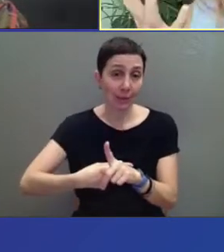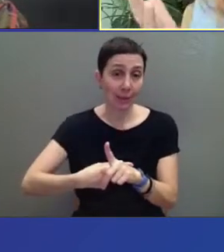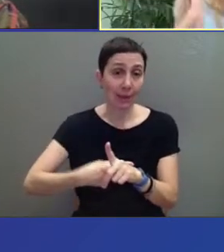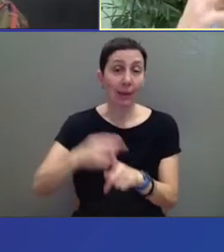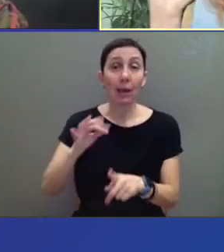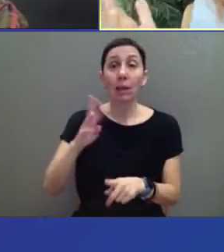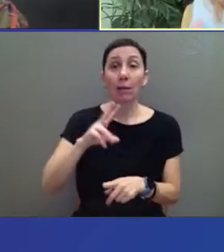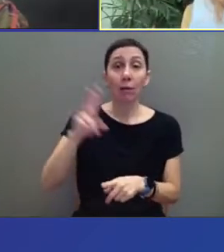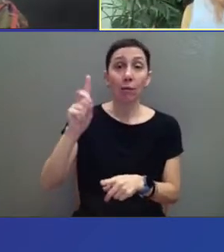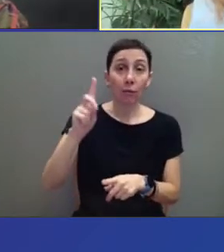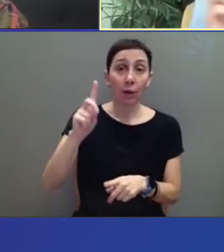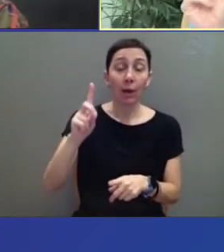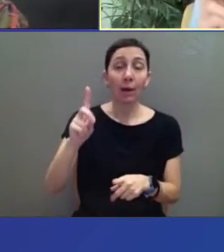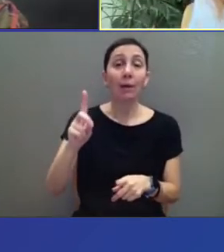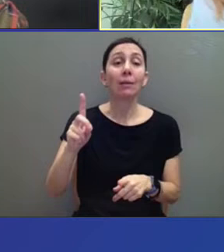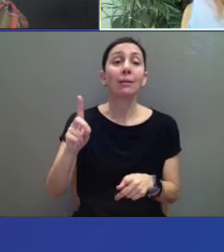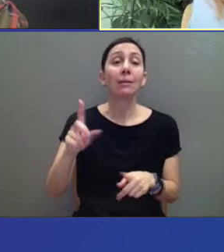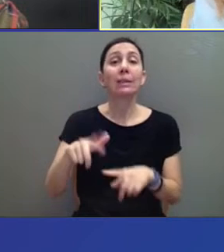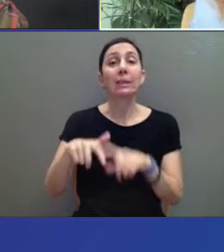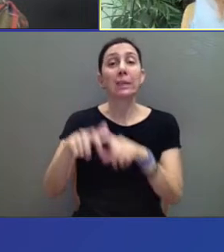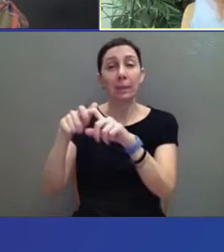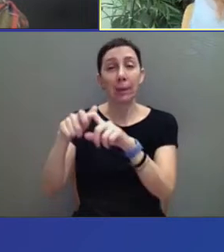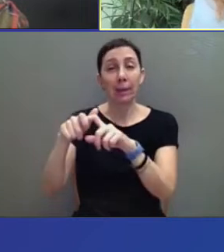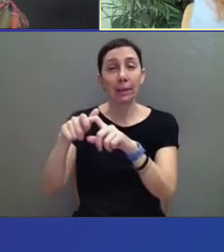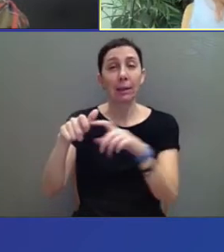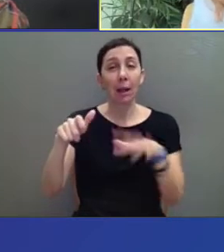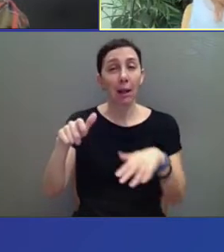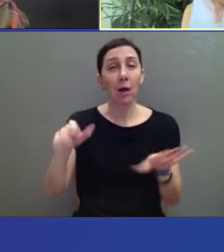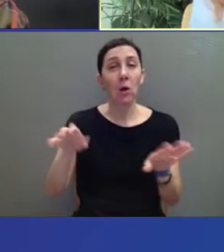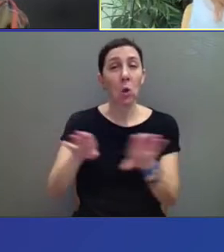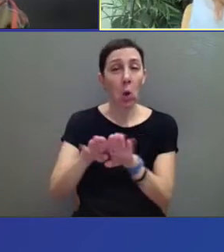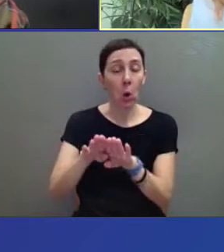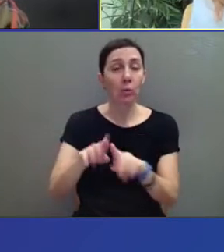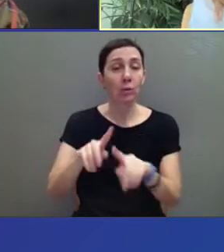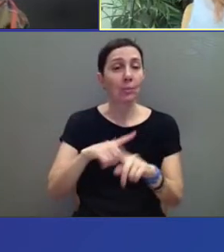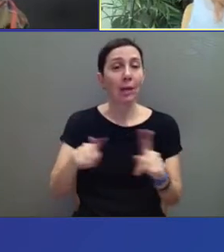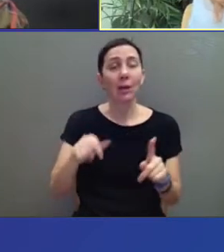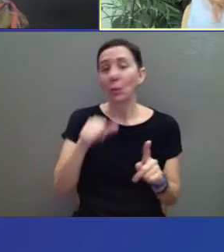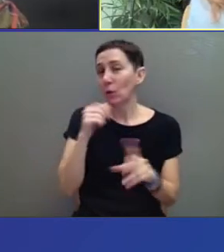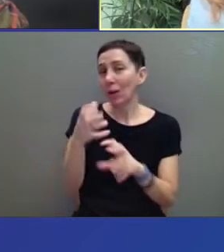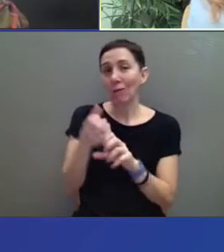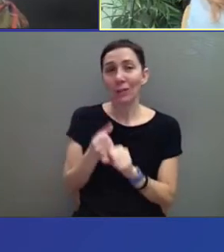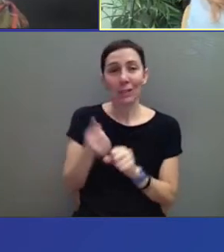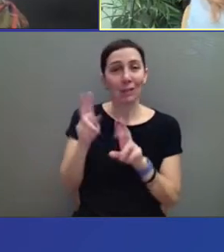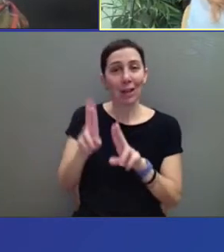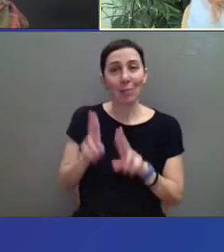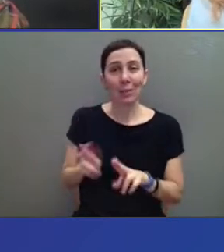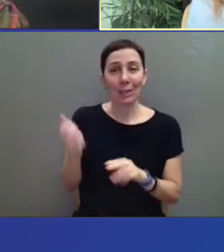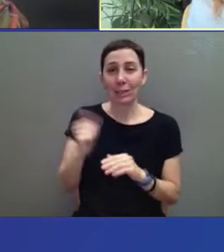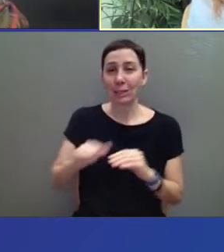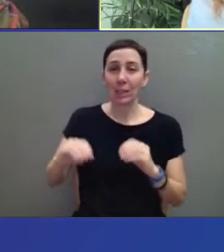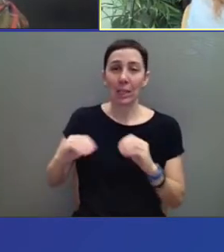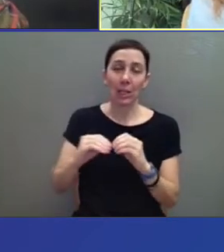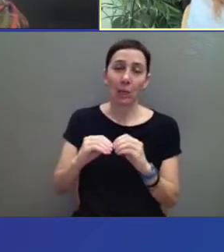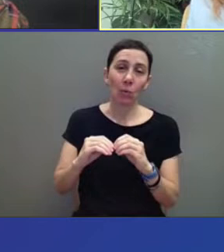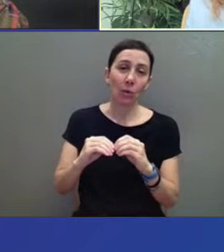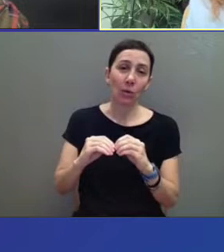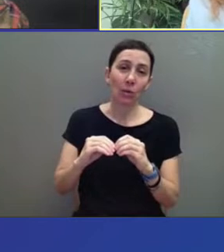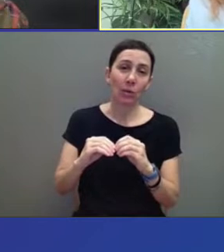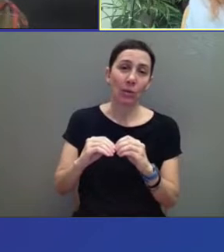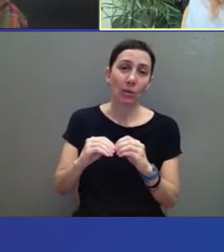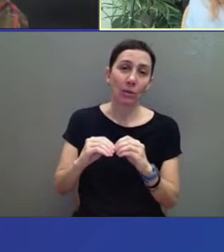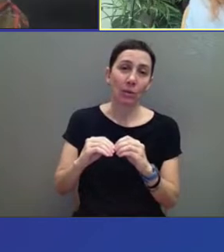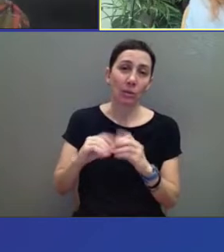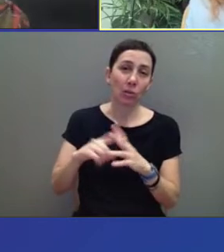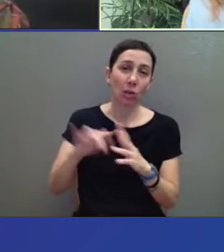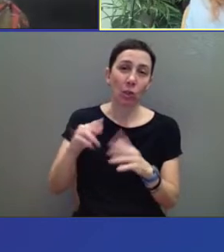a suspension or close. It's not officially closed yet, but no longer receives applications in June of 2021.